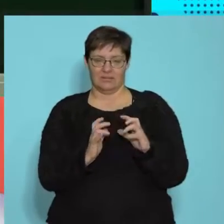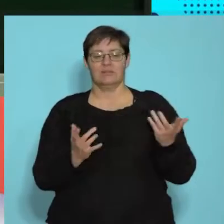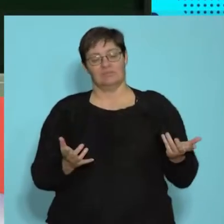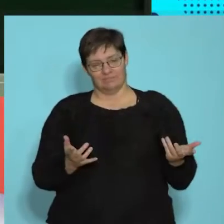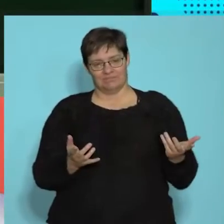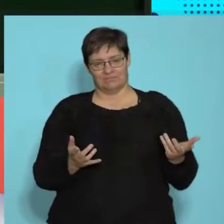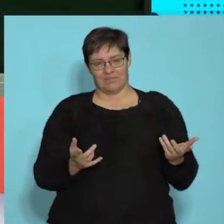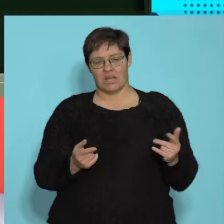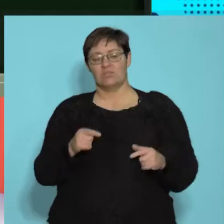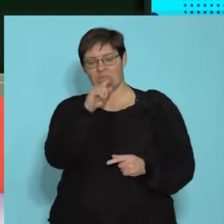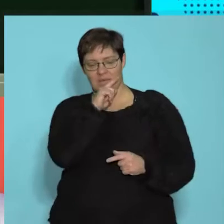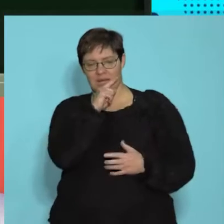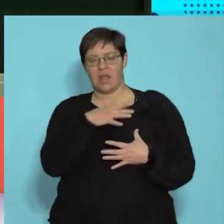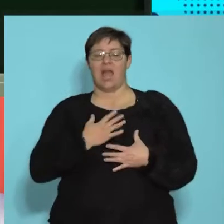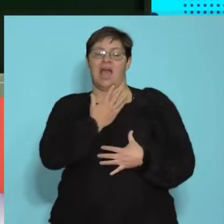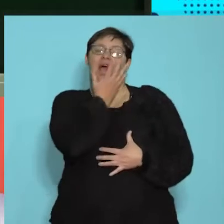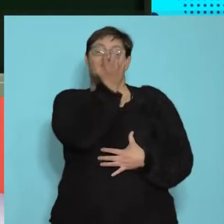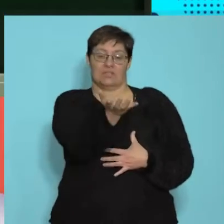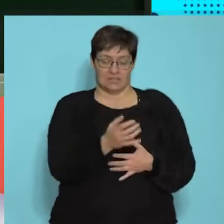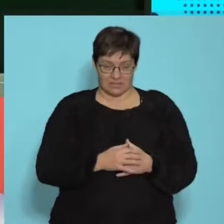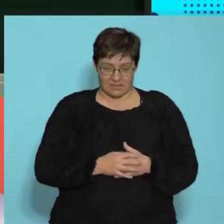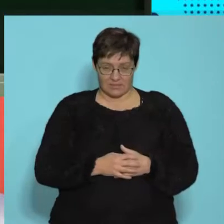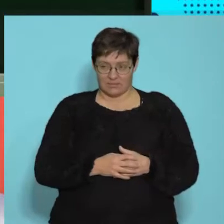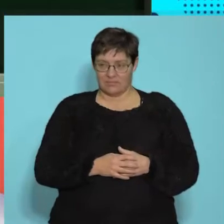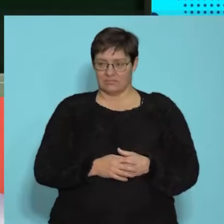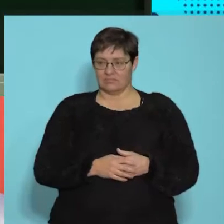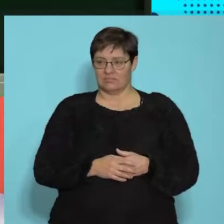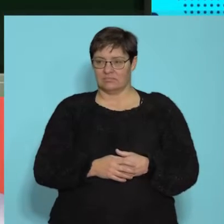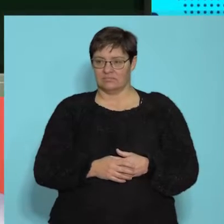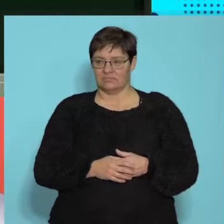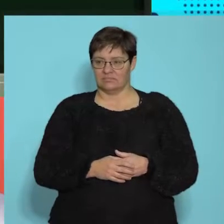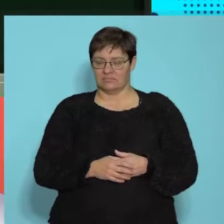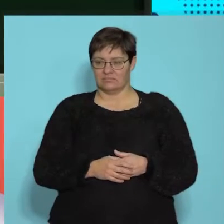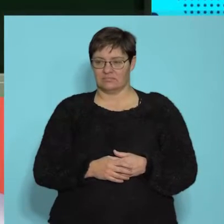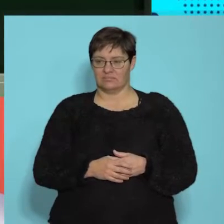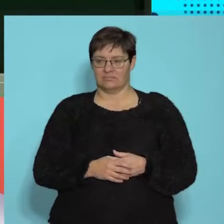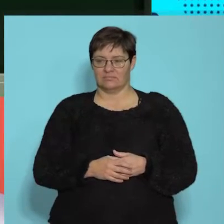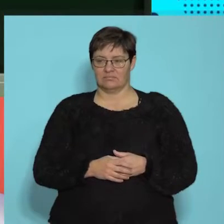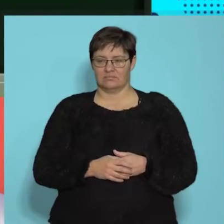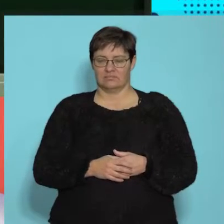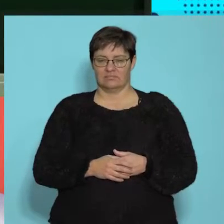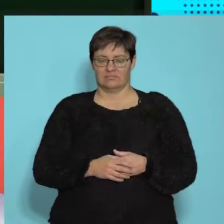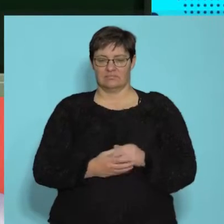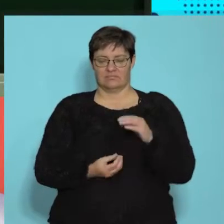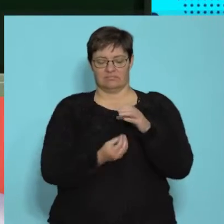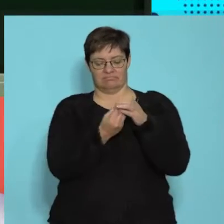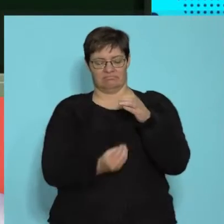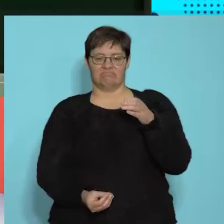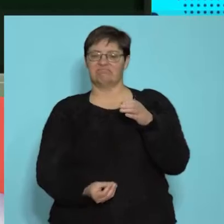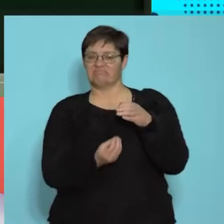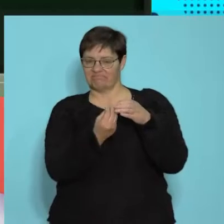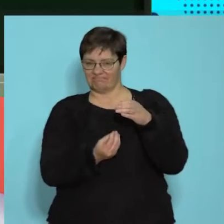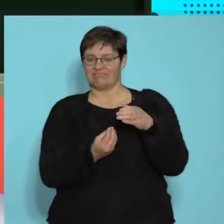in, and I've got a little bit of space. So I breathe out. So look there. Breathing in and breathing